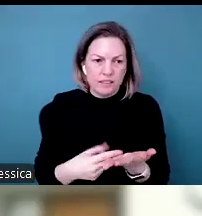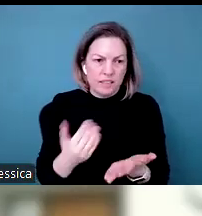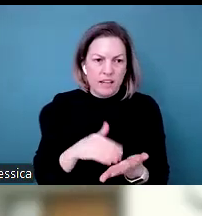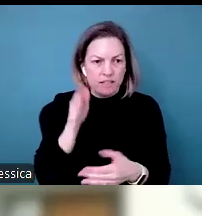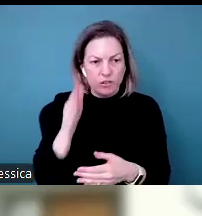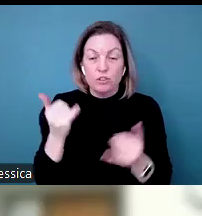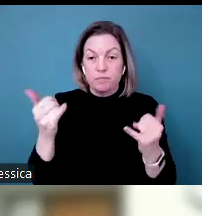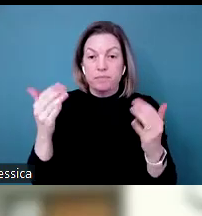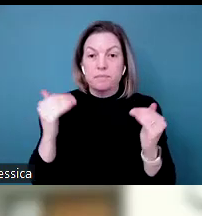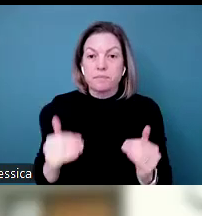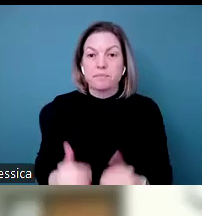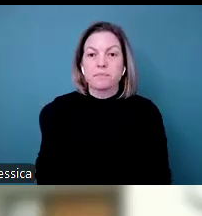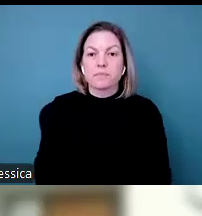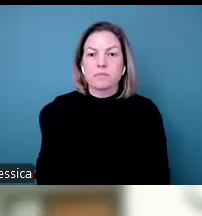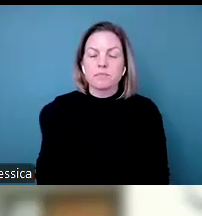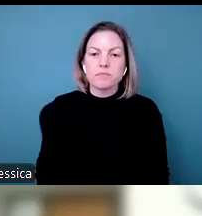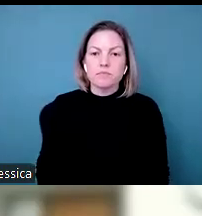slide.